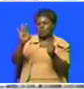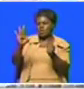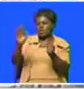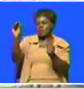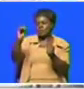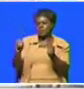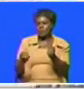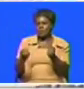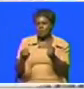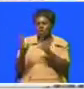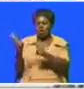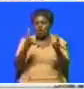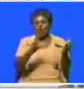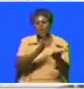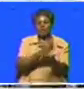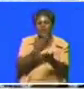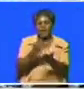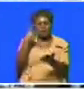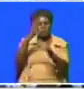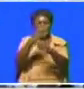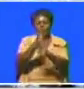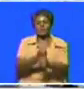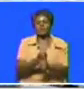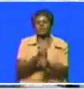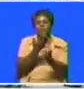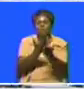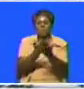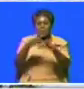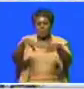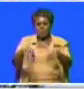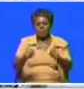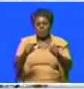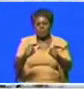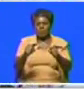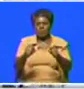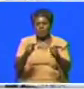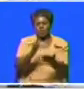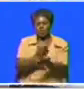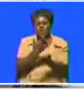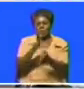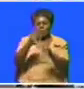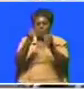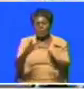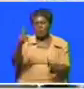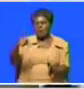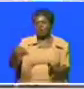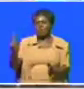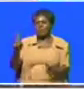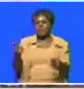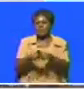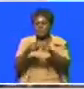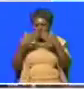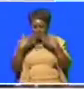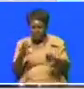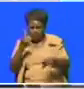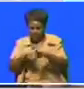of the issued ordinary shares of the company. The proposed acquisition is subject to regulatory and shareholder approval and will be concluded